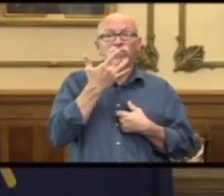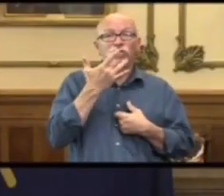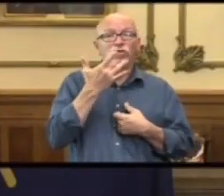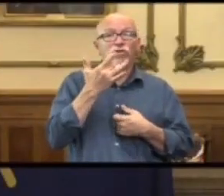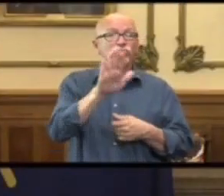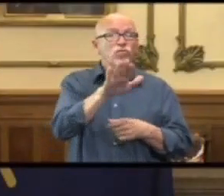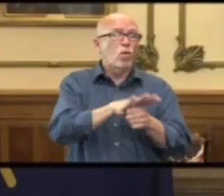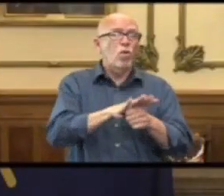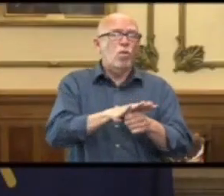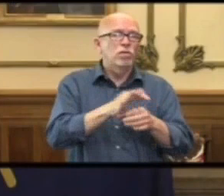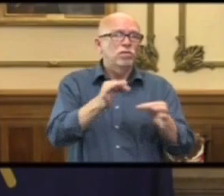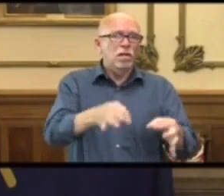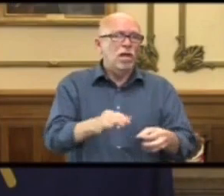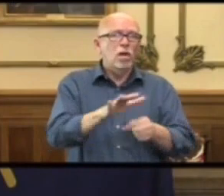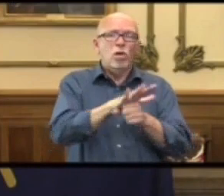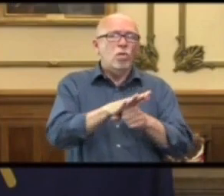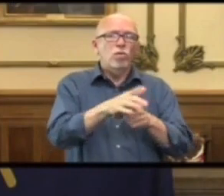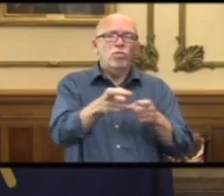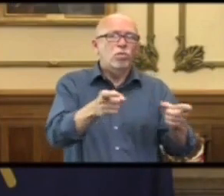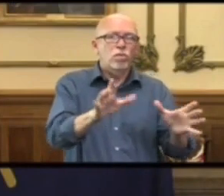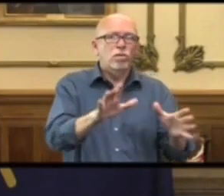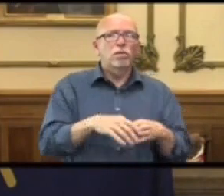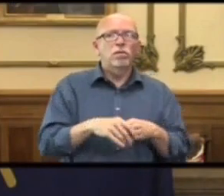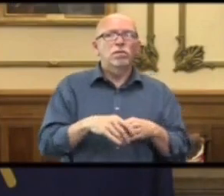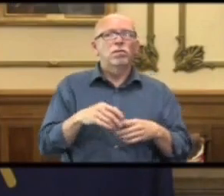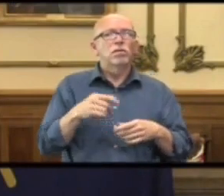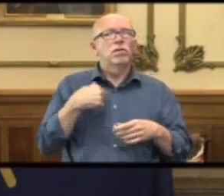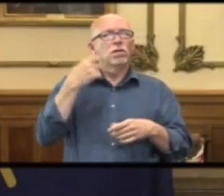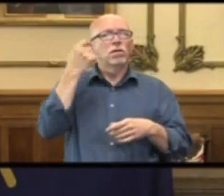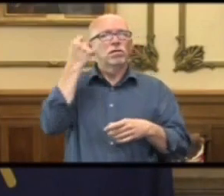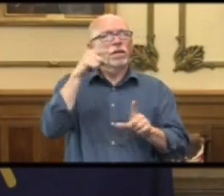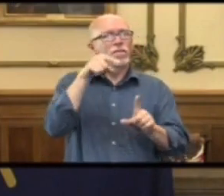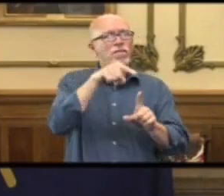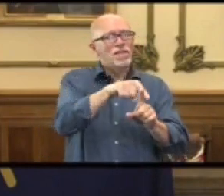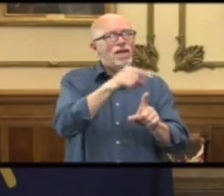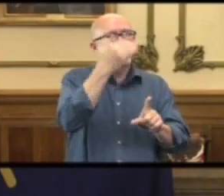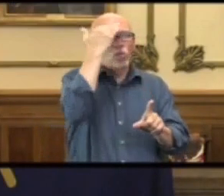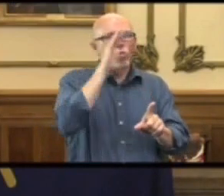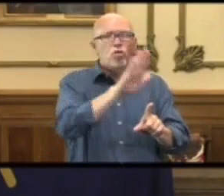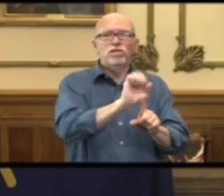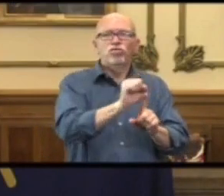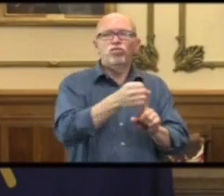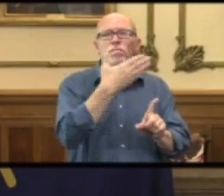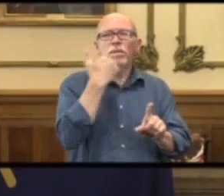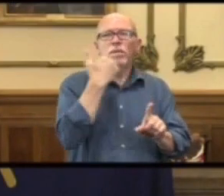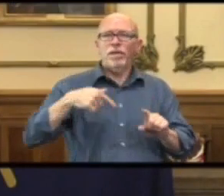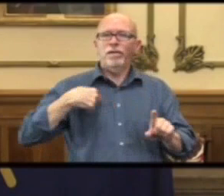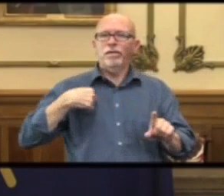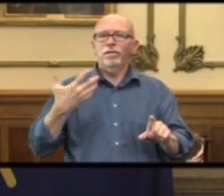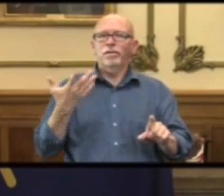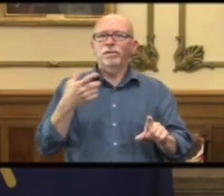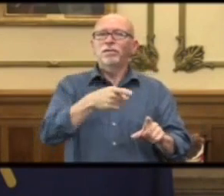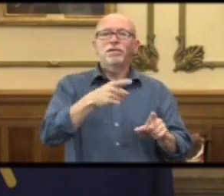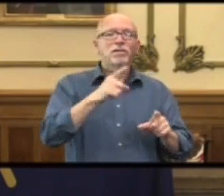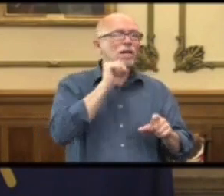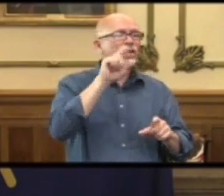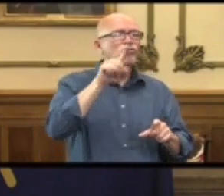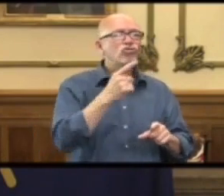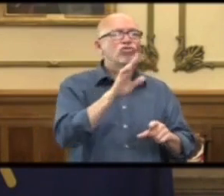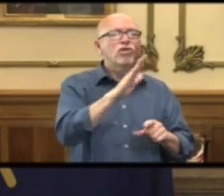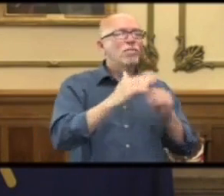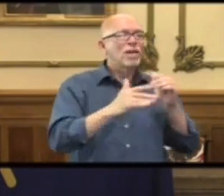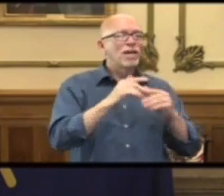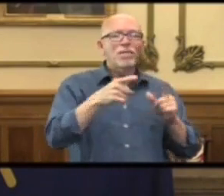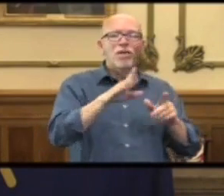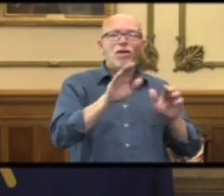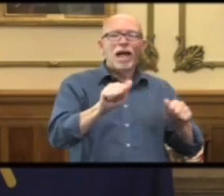and local control and understanding that they know their situation the best. They're not just physical building, but what they're